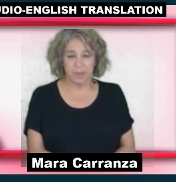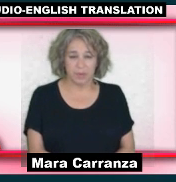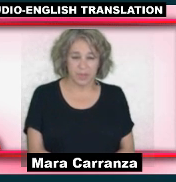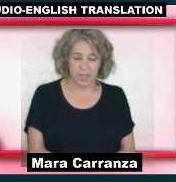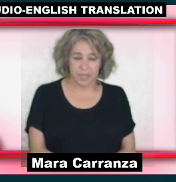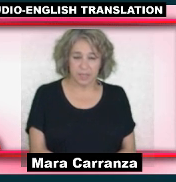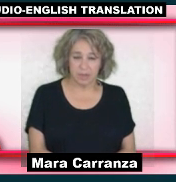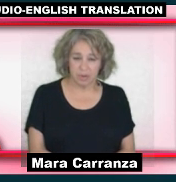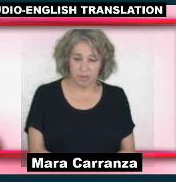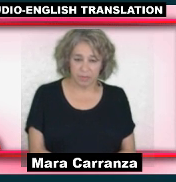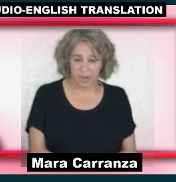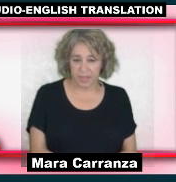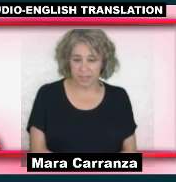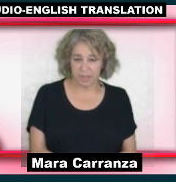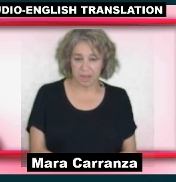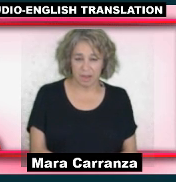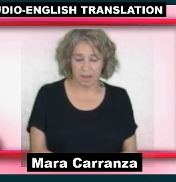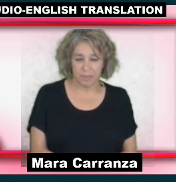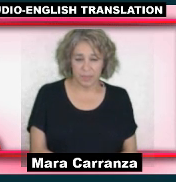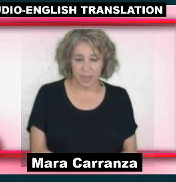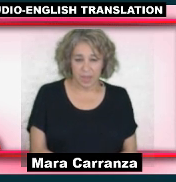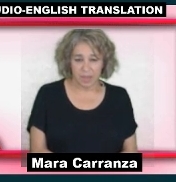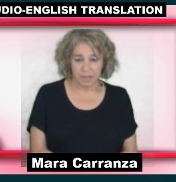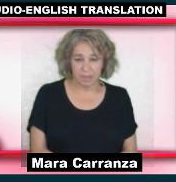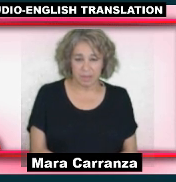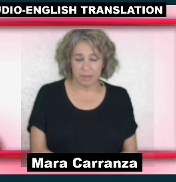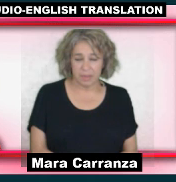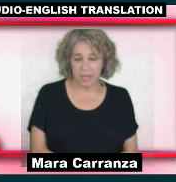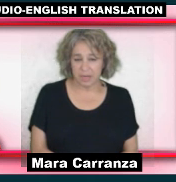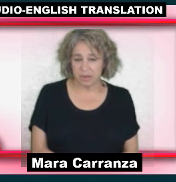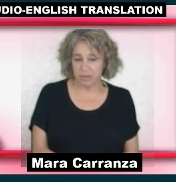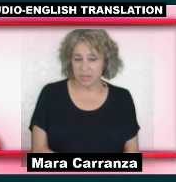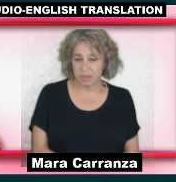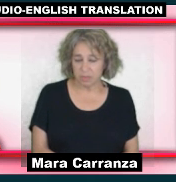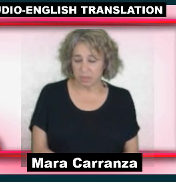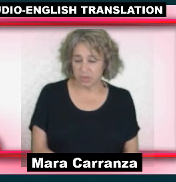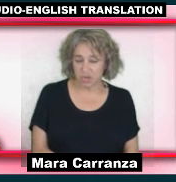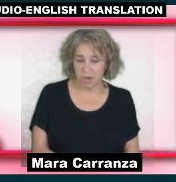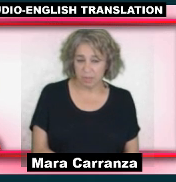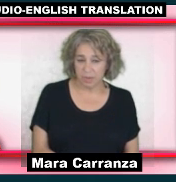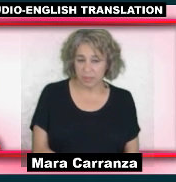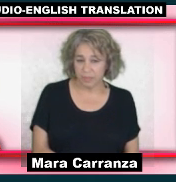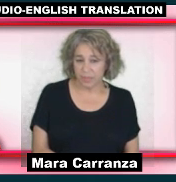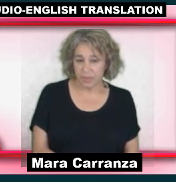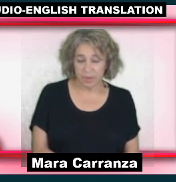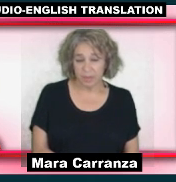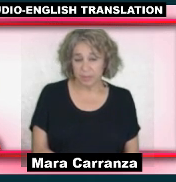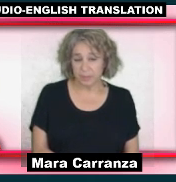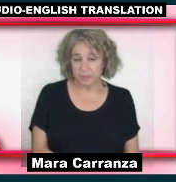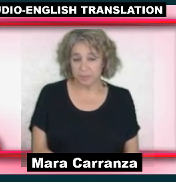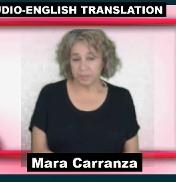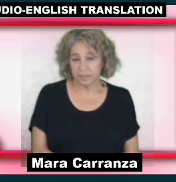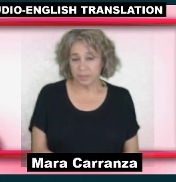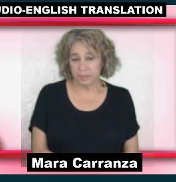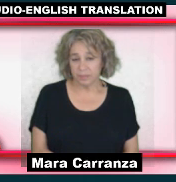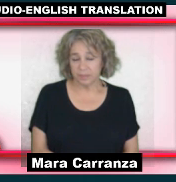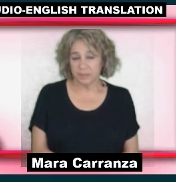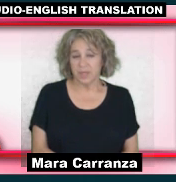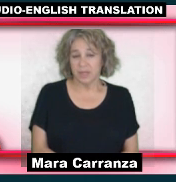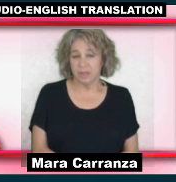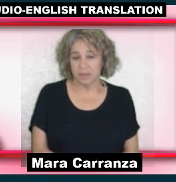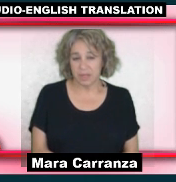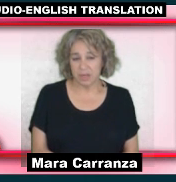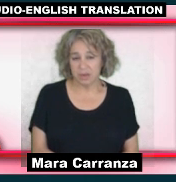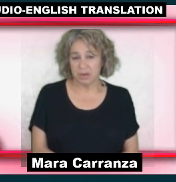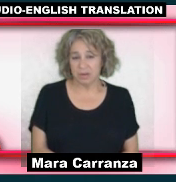newspaper people that notify us este noble oficio, that do this a la intemperie, sin protección. Lo